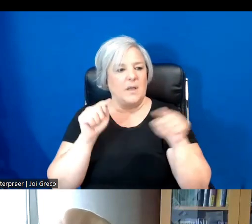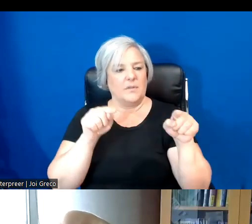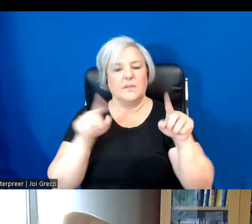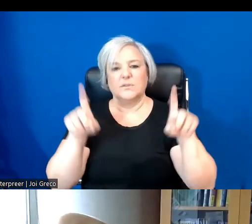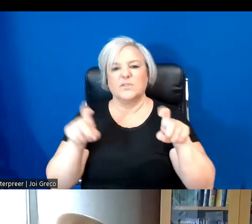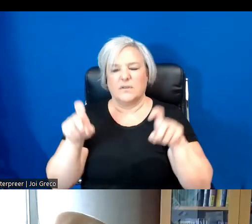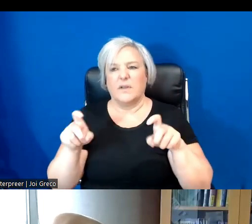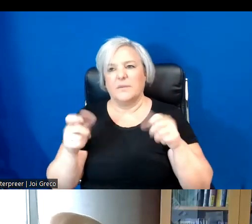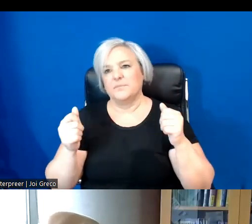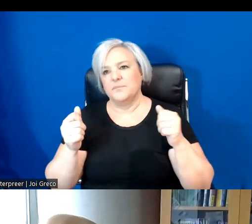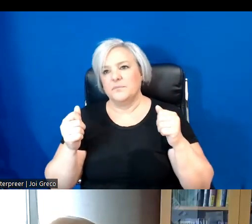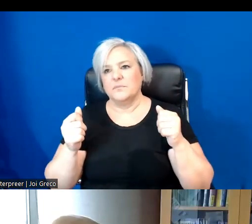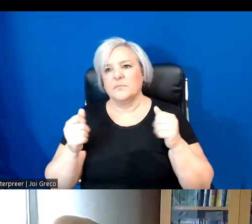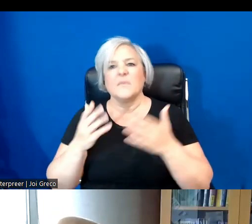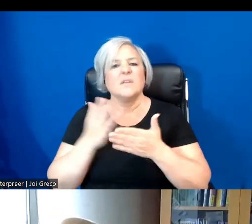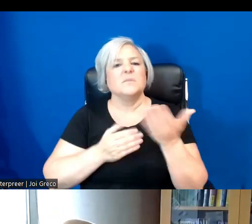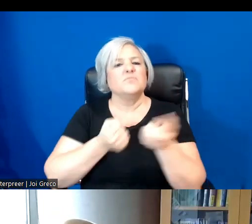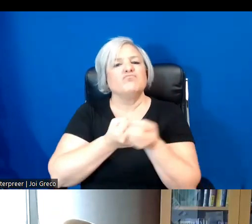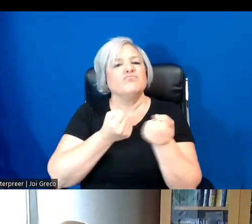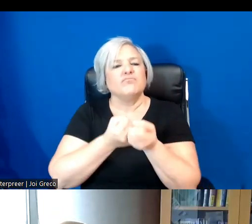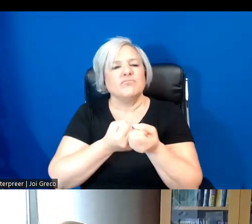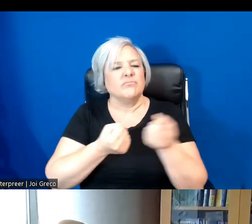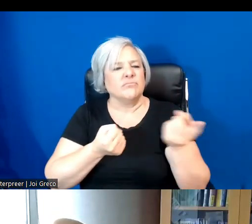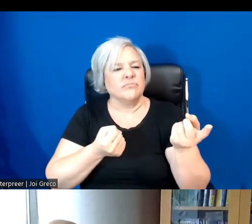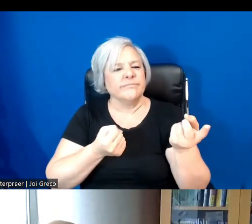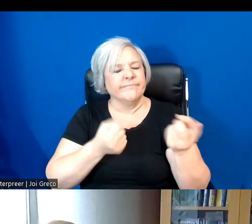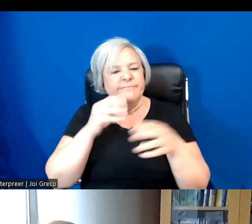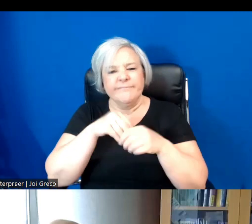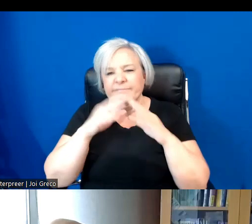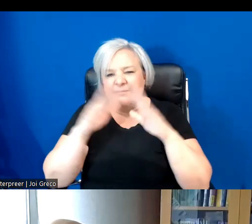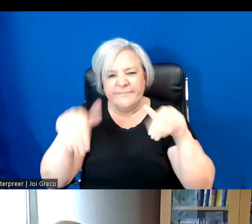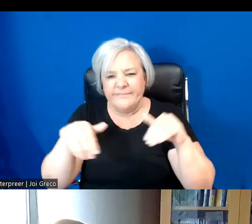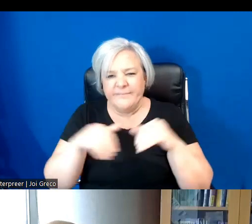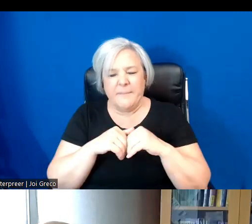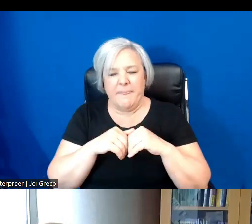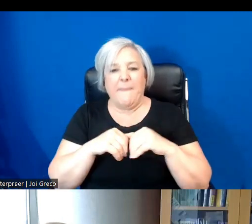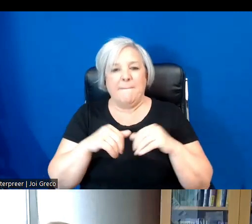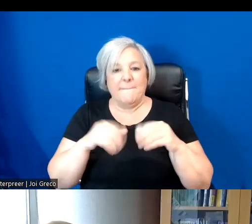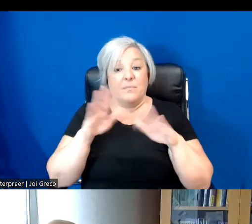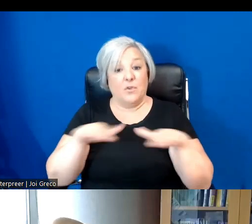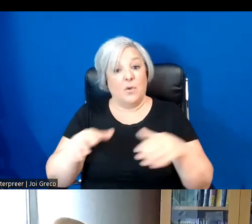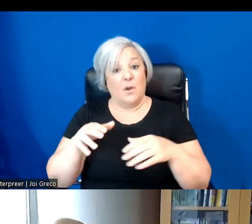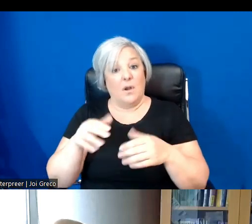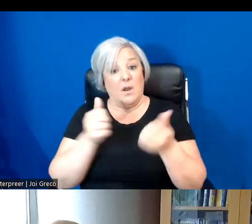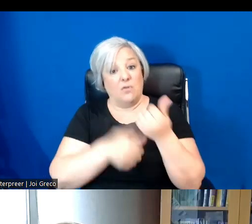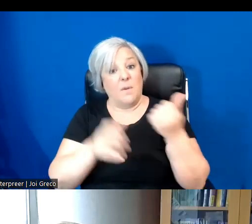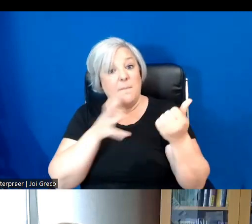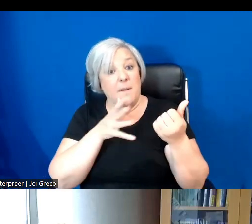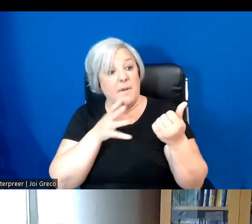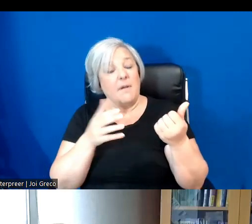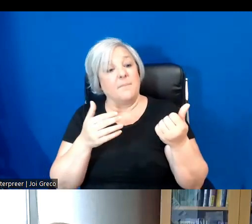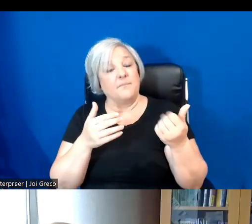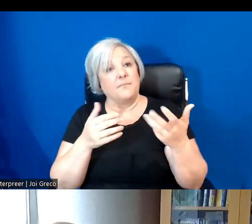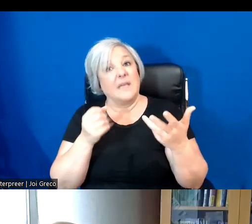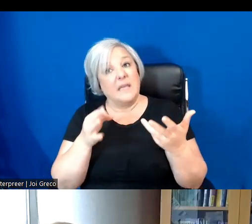about what are some supports or things that are in their household. And what we found is that children that were born to mothers that report if they